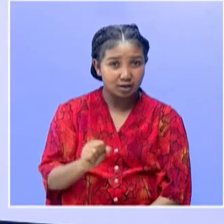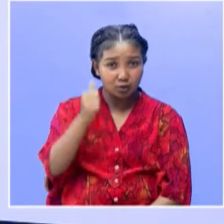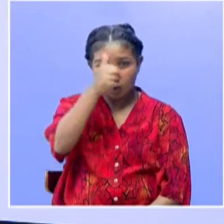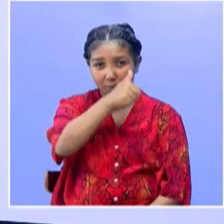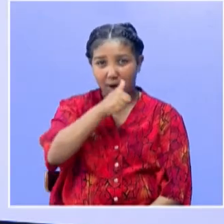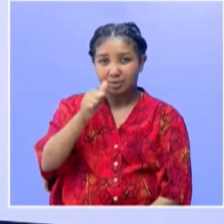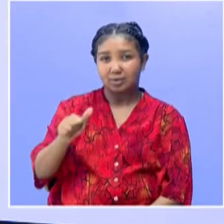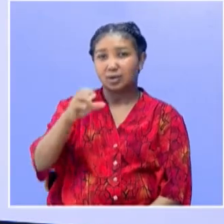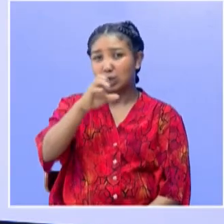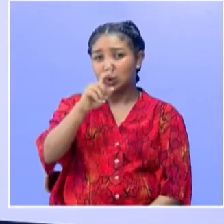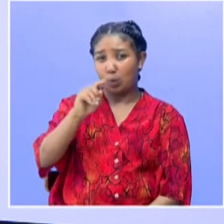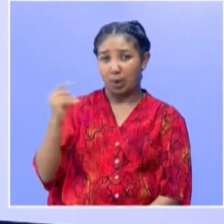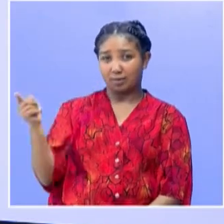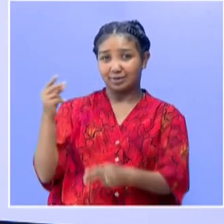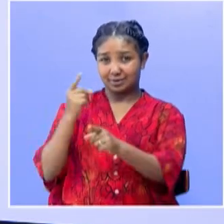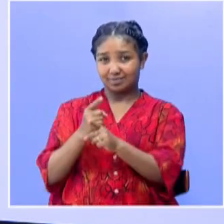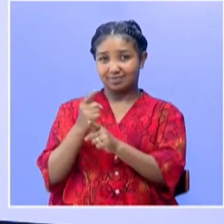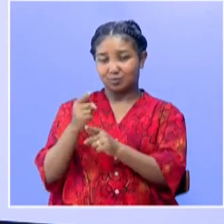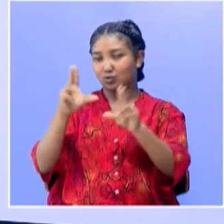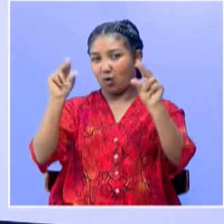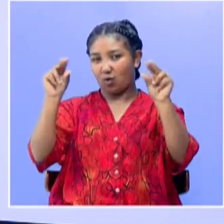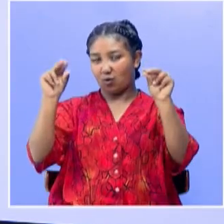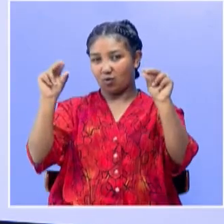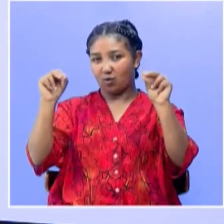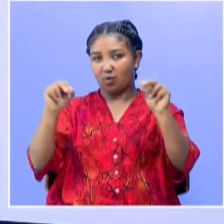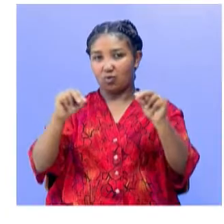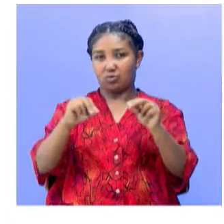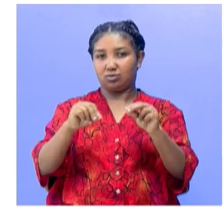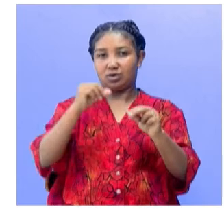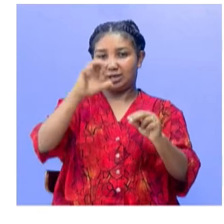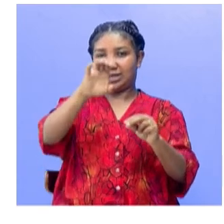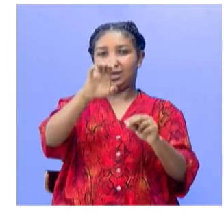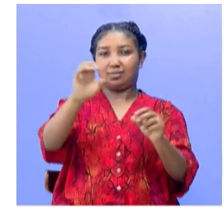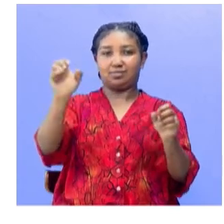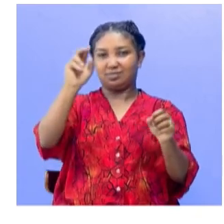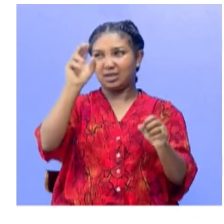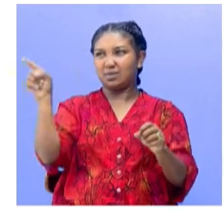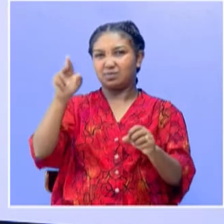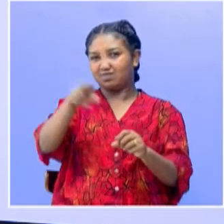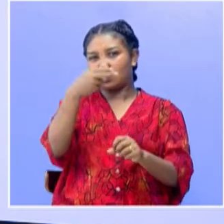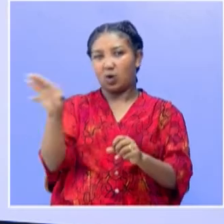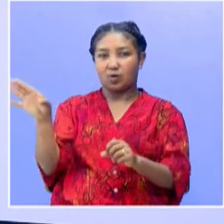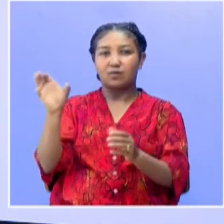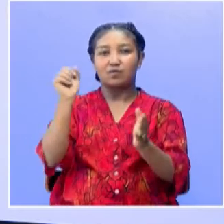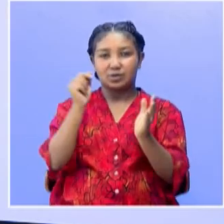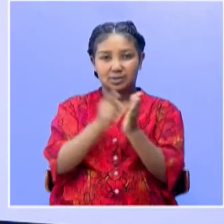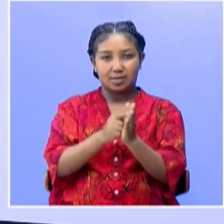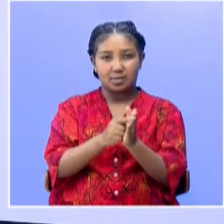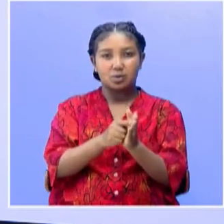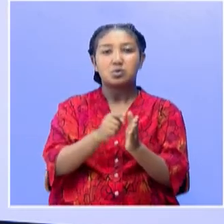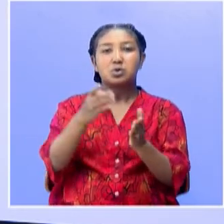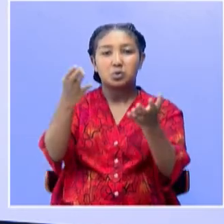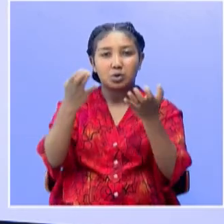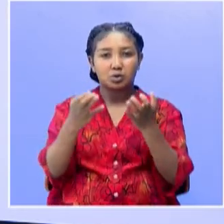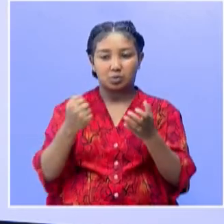Do you say Ethiopia like this? No, we don't. This is what? Totally wrong. For example, when you want